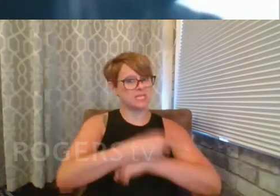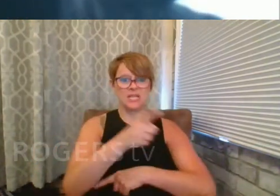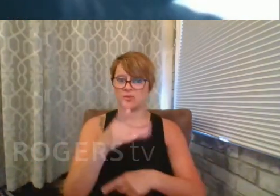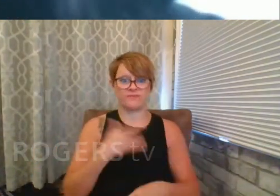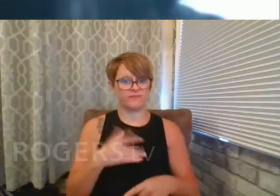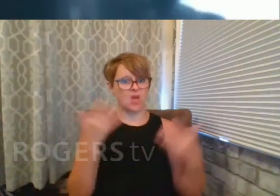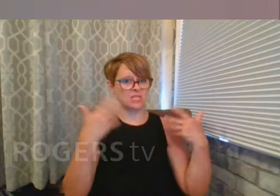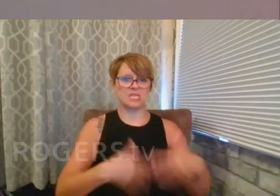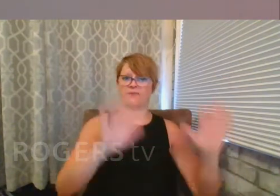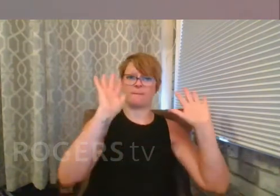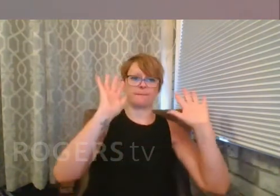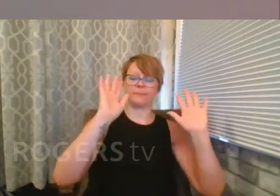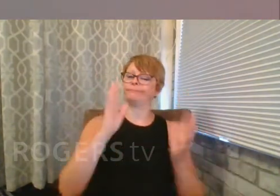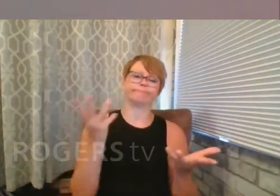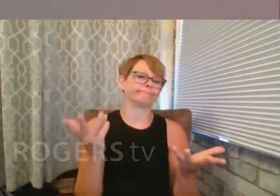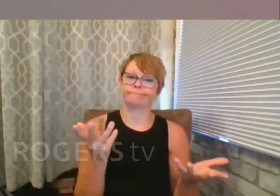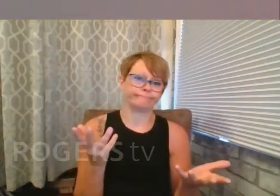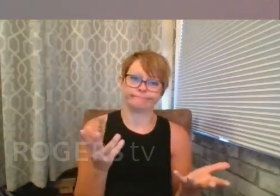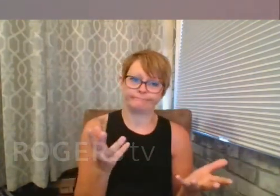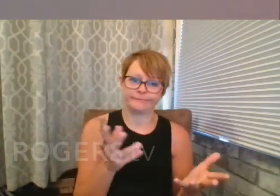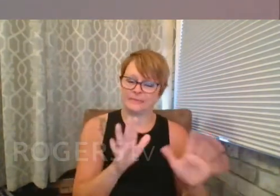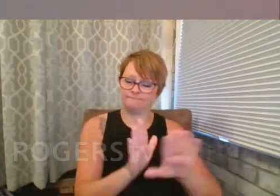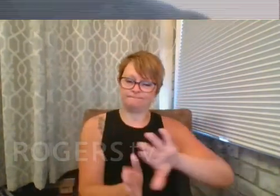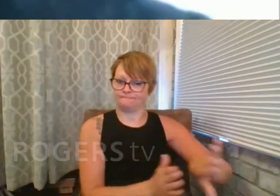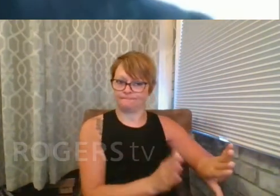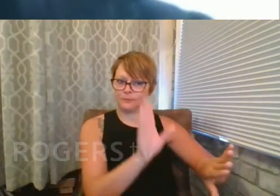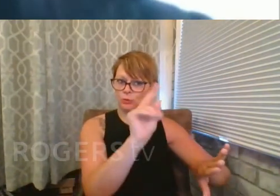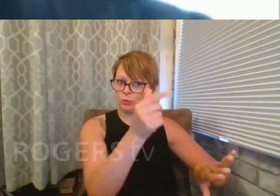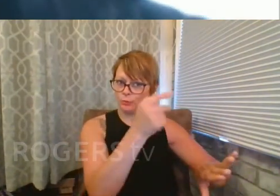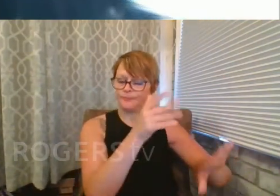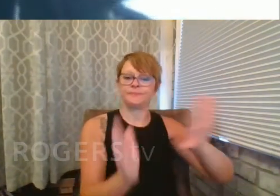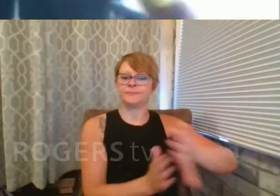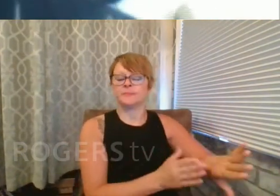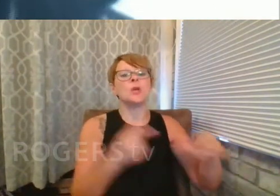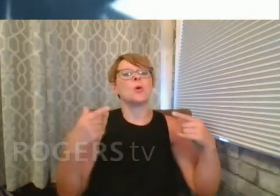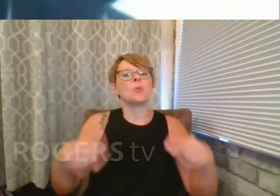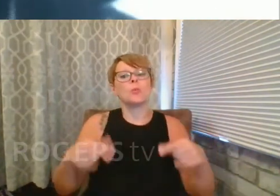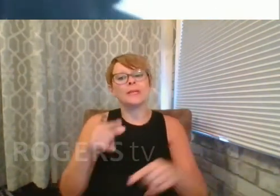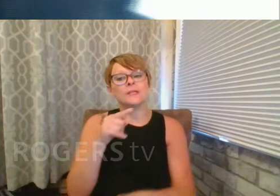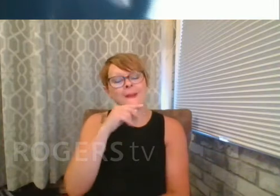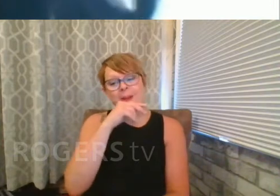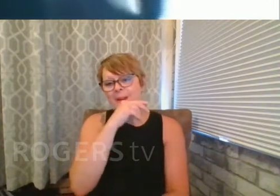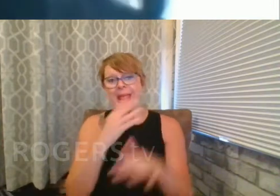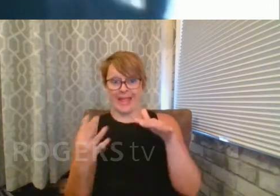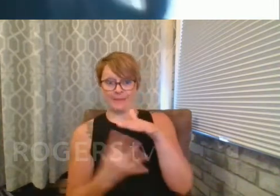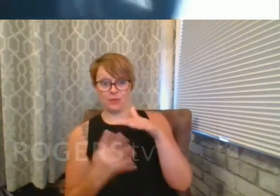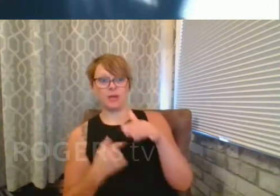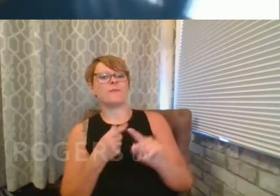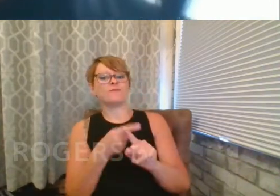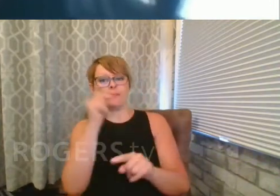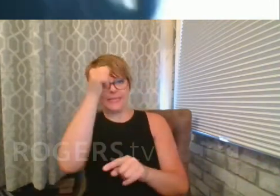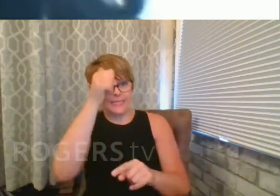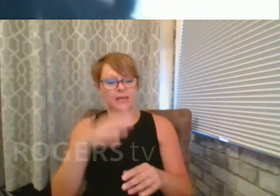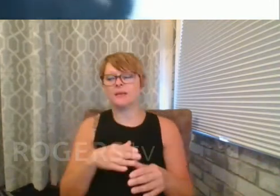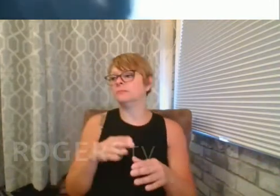that. Mm-hmm. And the second thing I want to say is, when you come in as an immigrant, for example, I come from India, or somebody comes from Malaysia